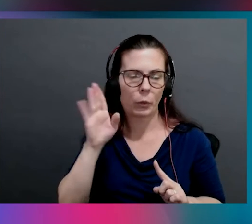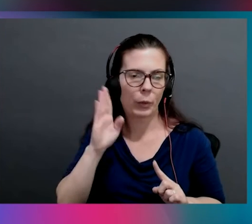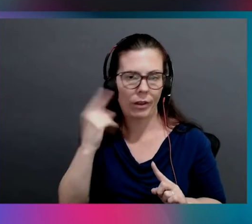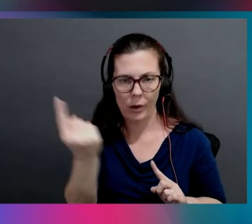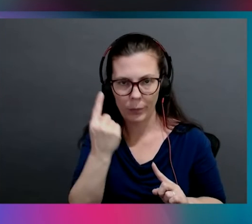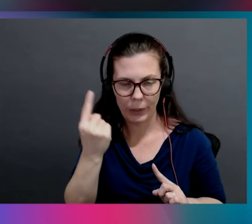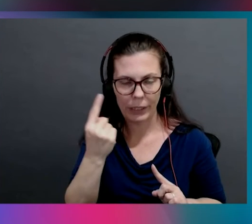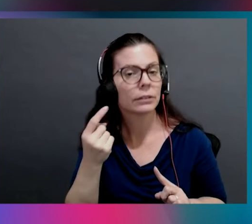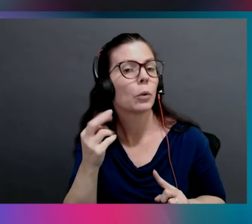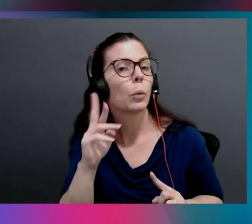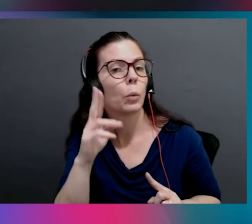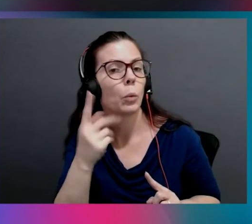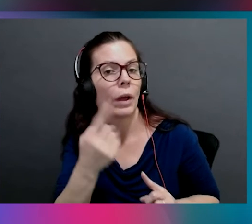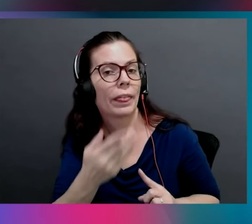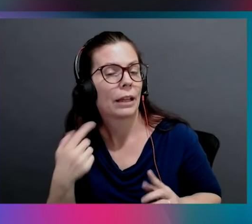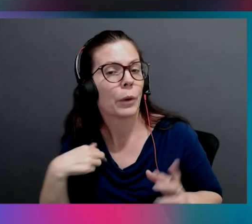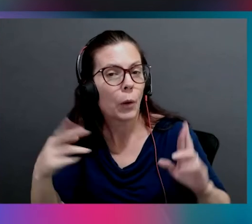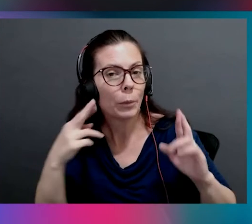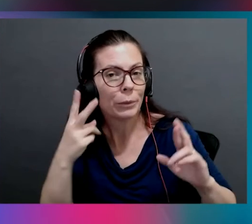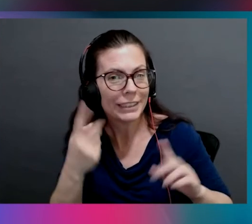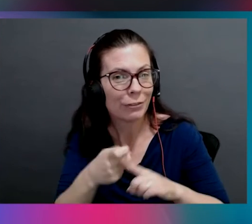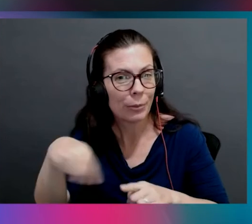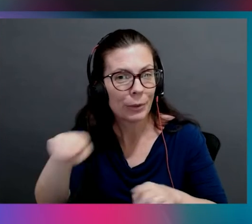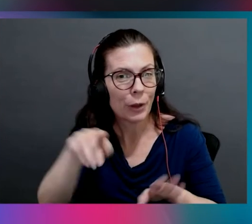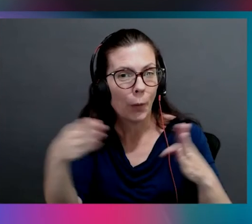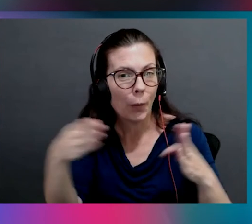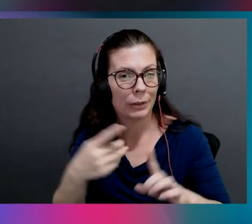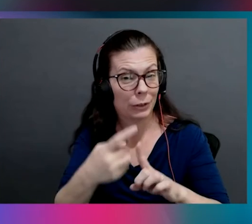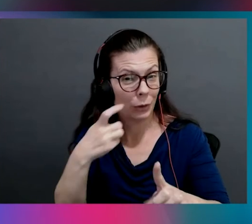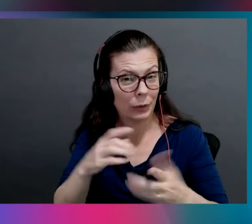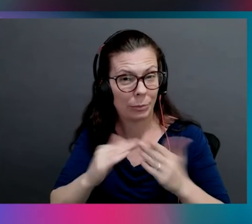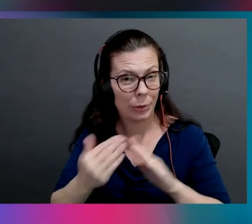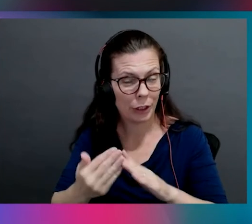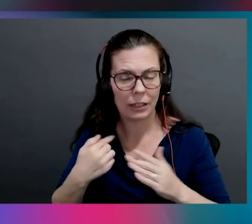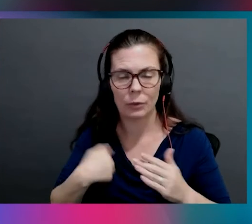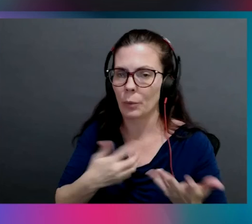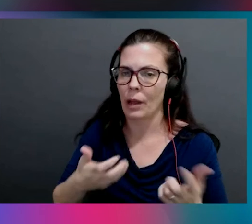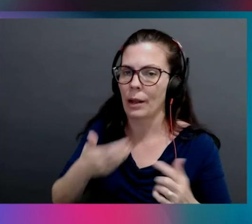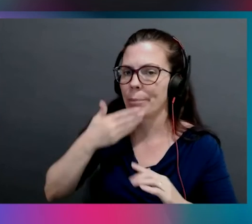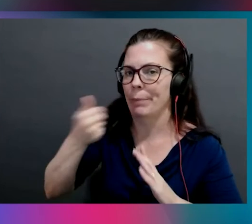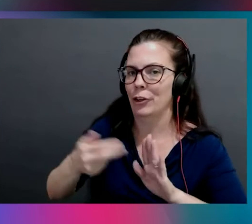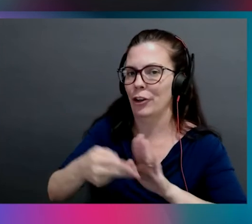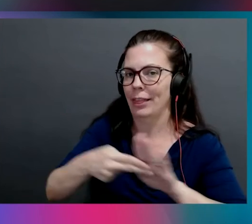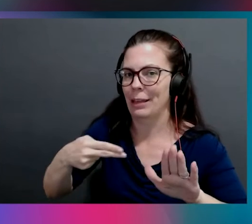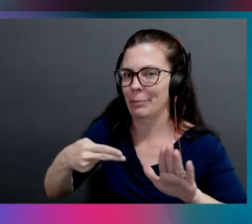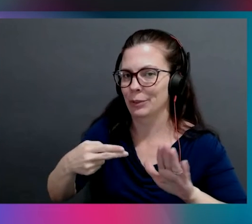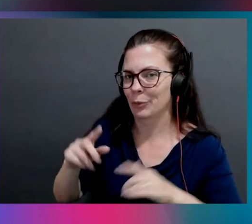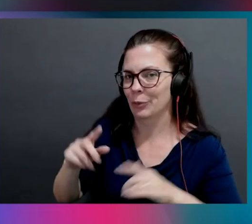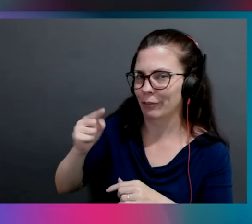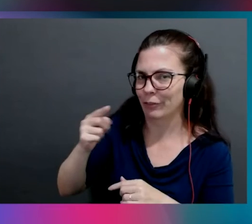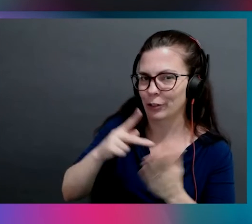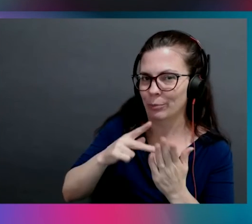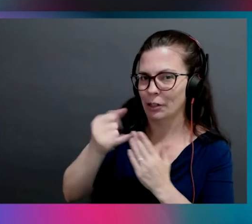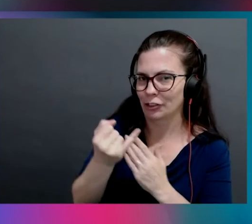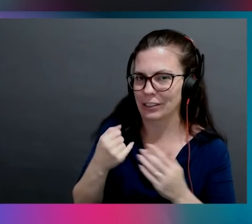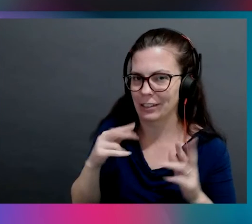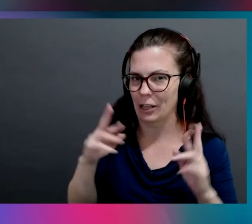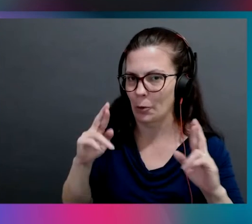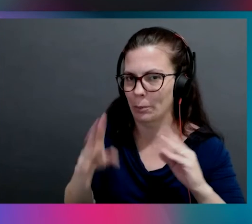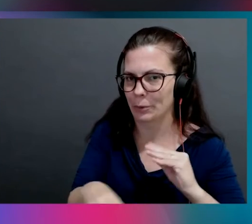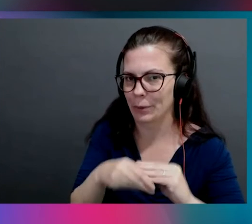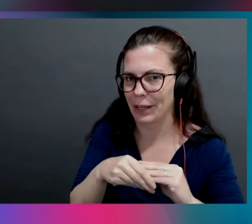from the open source community is to get some better labels. That's one of the first projects I'm hoping to add to this. And